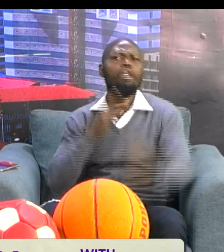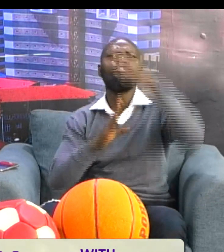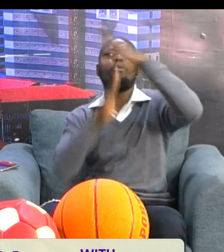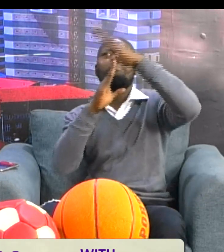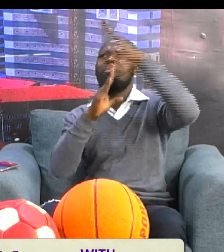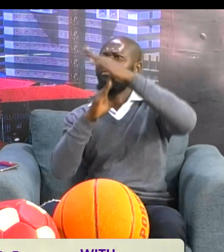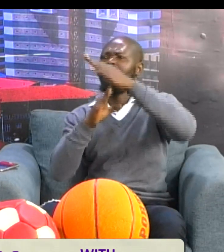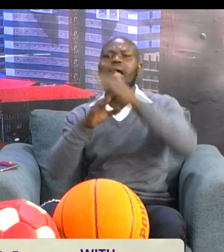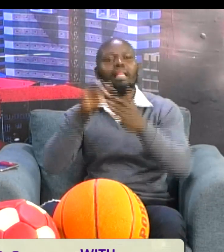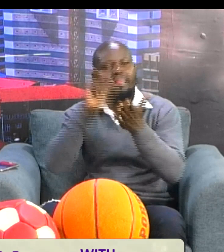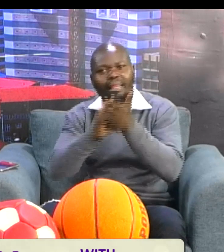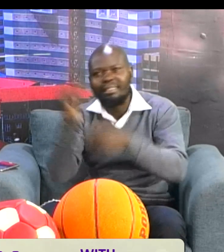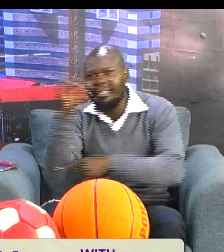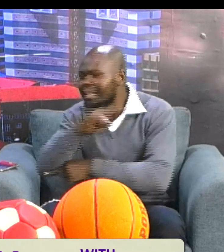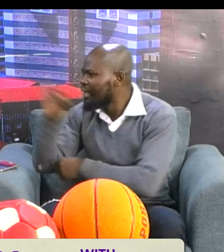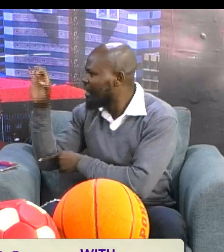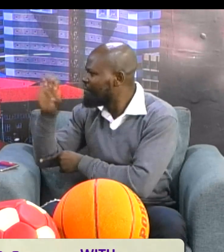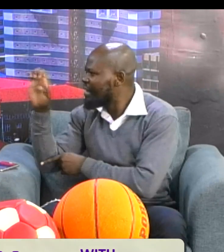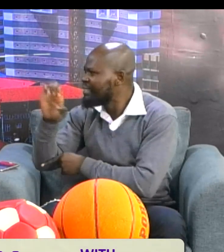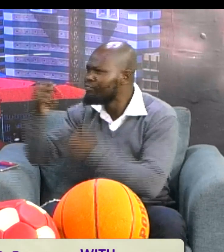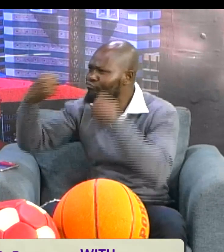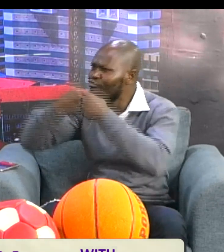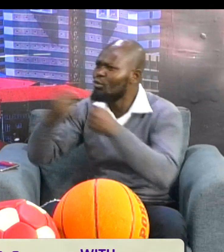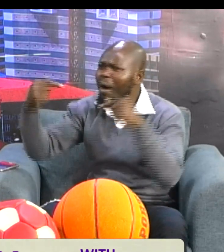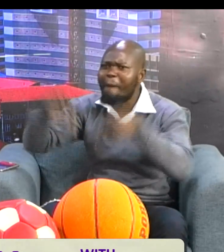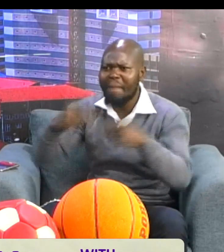ago, Kariobangi were near the top,